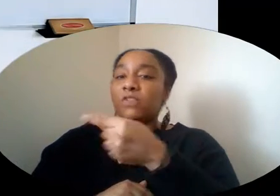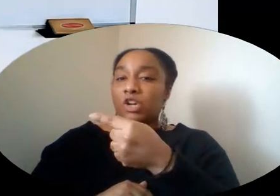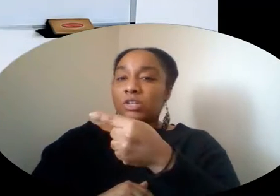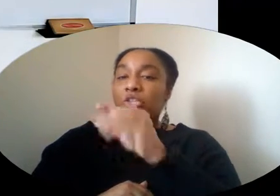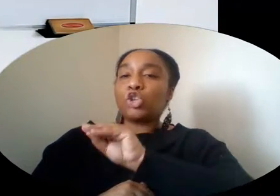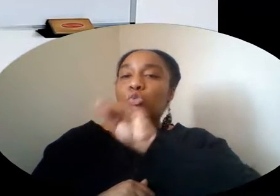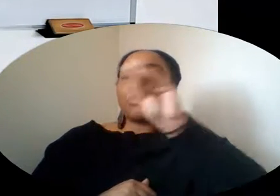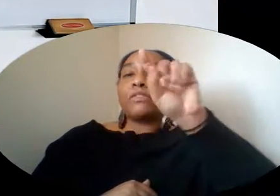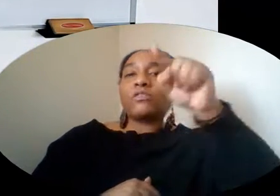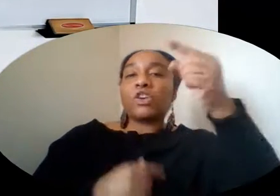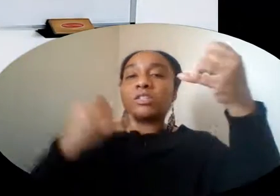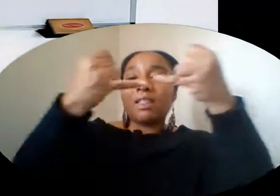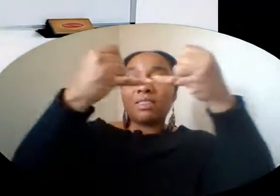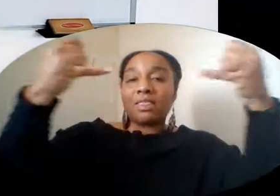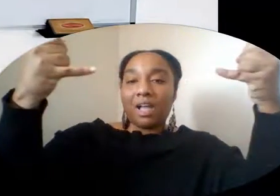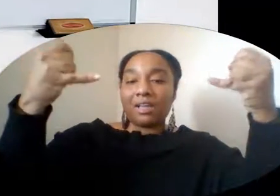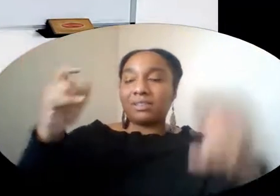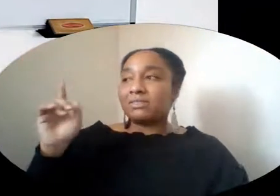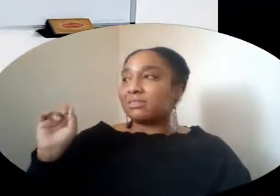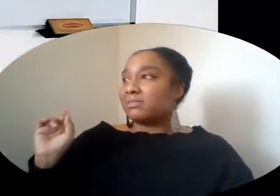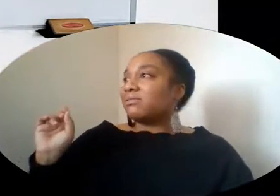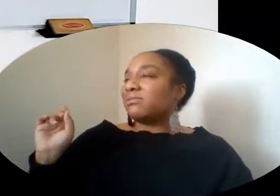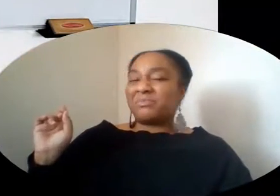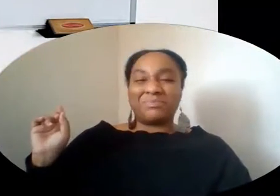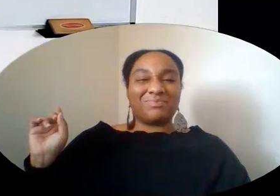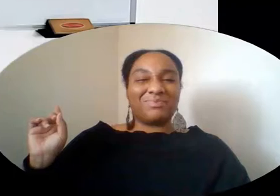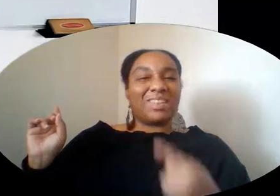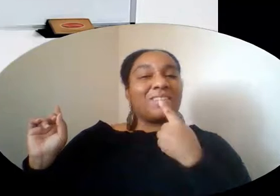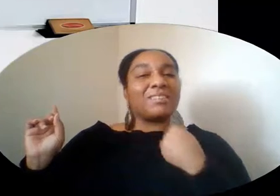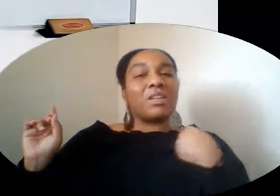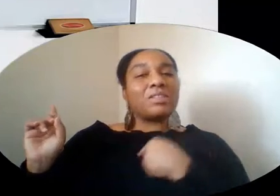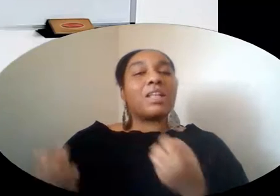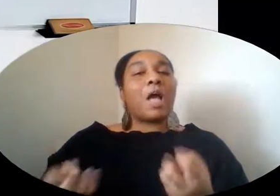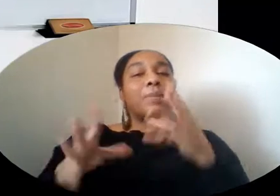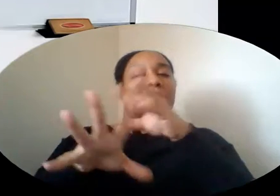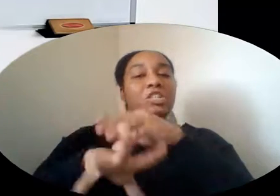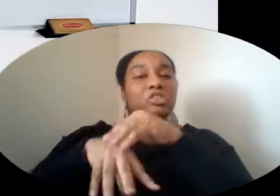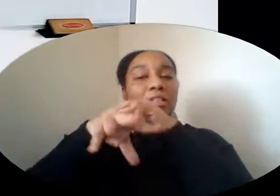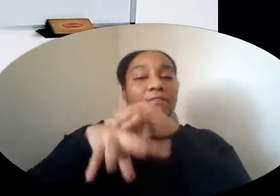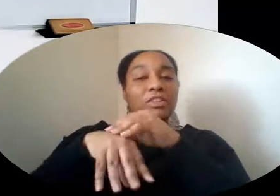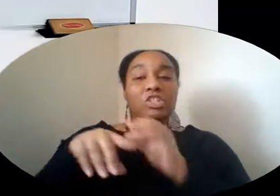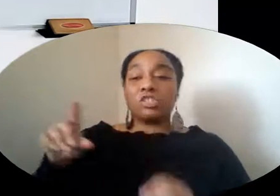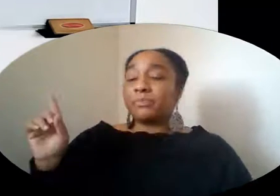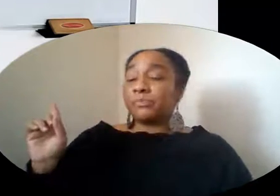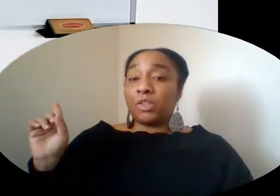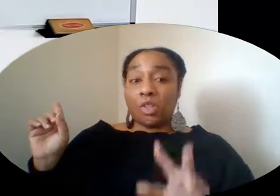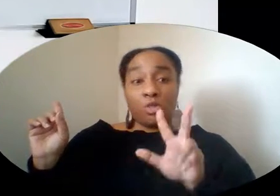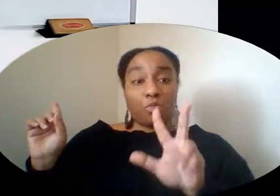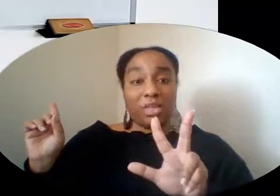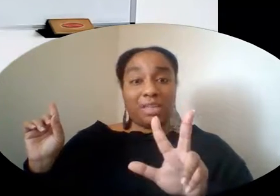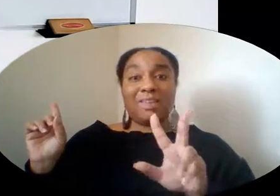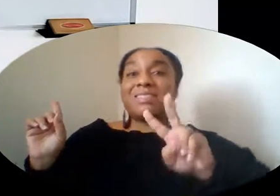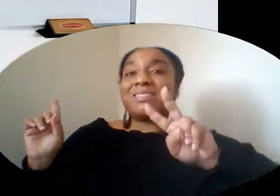It has to go on the first line. That will tell us how many jellyfish there are. If you choose this set, the 3